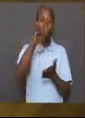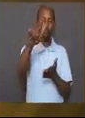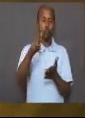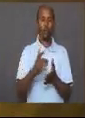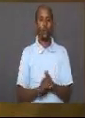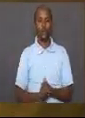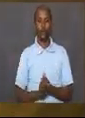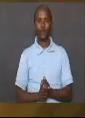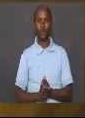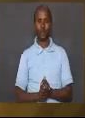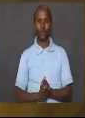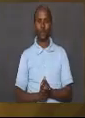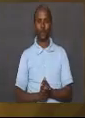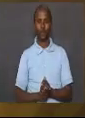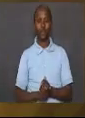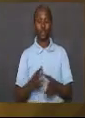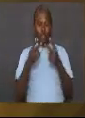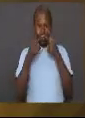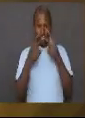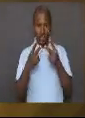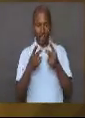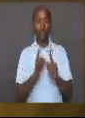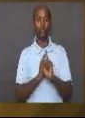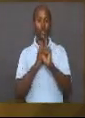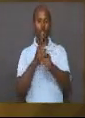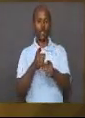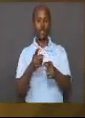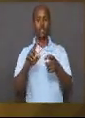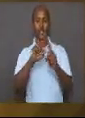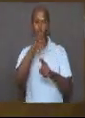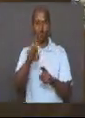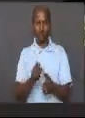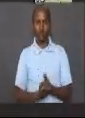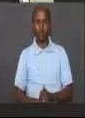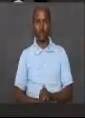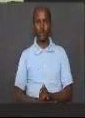for? See if you can solve this problem now.